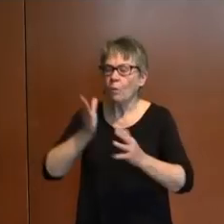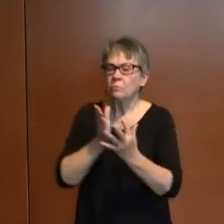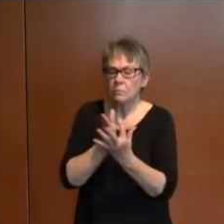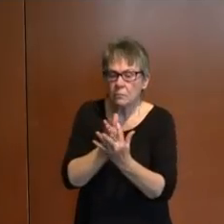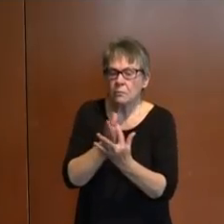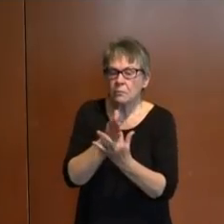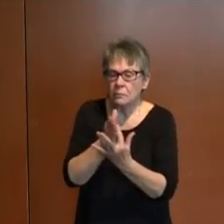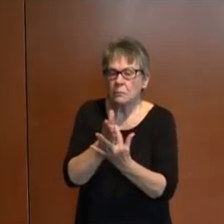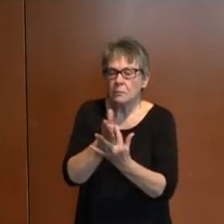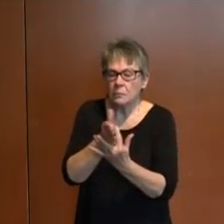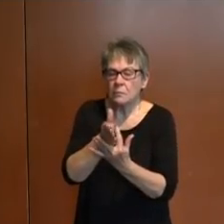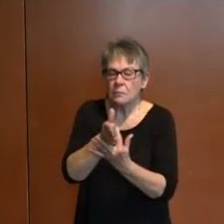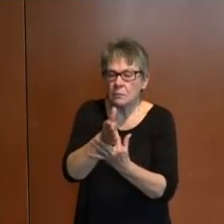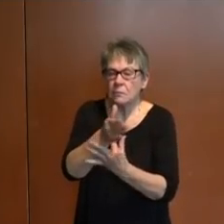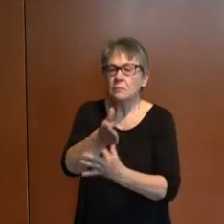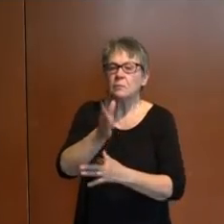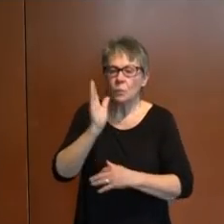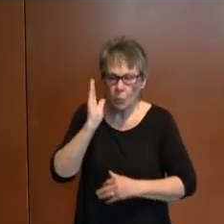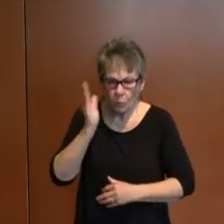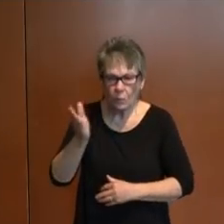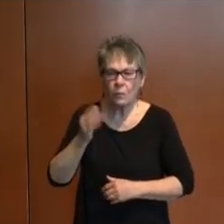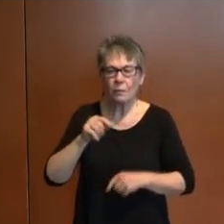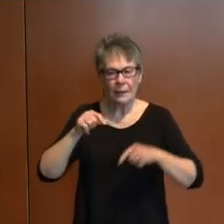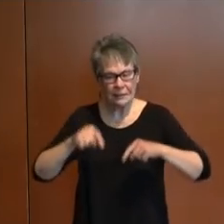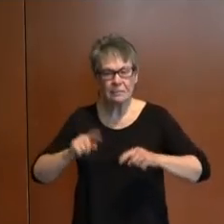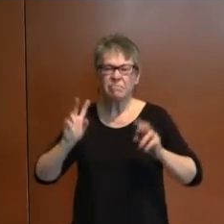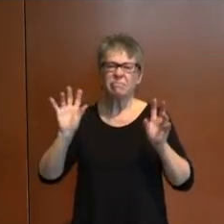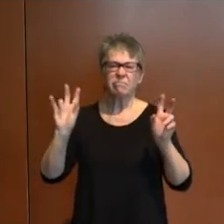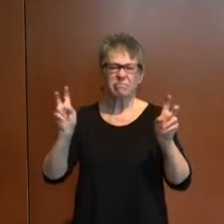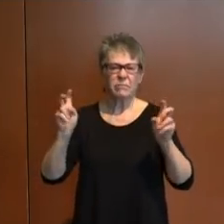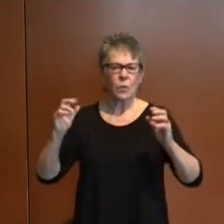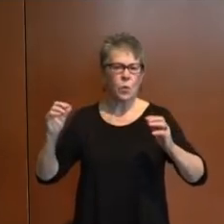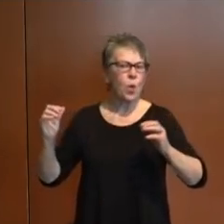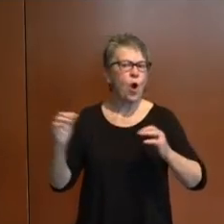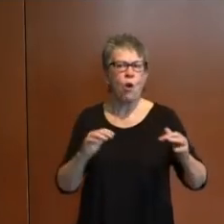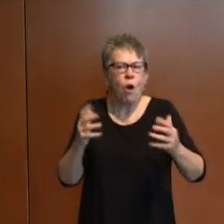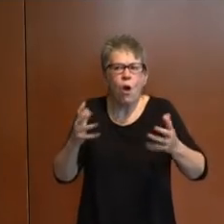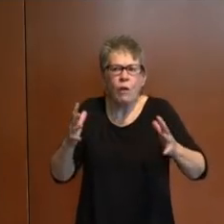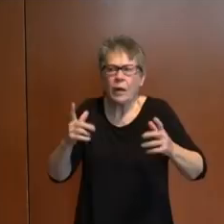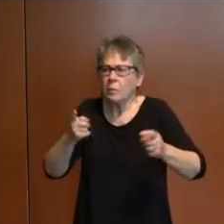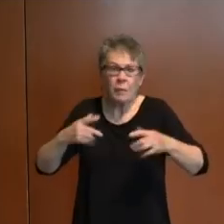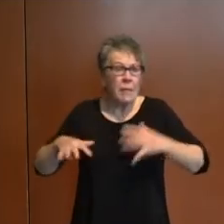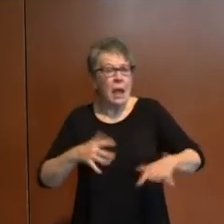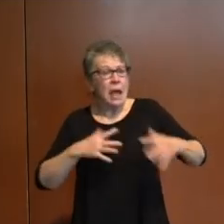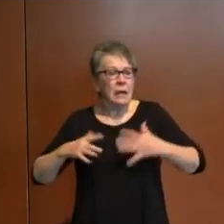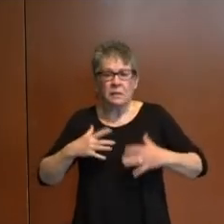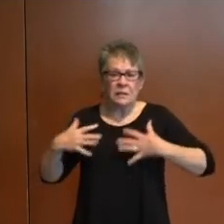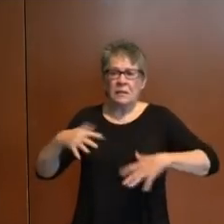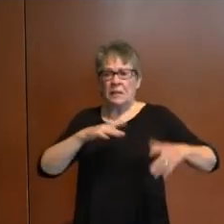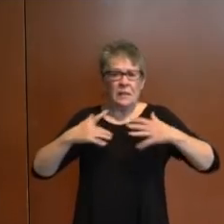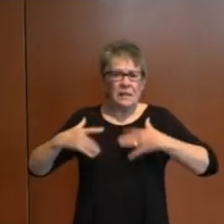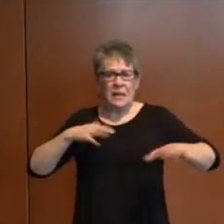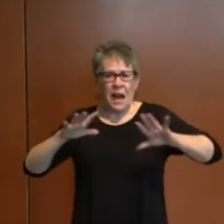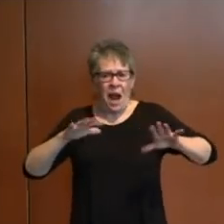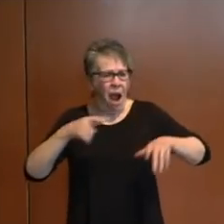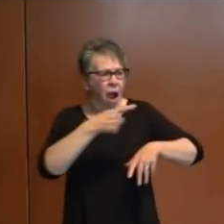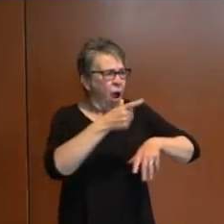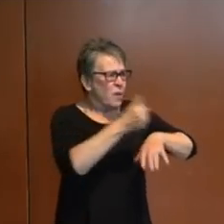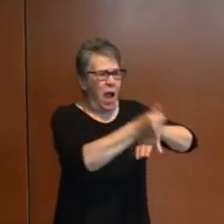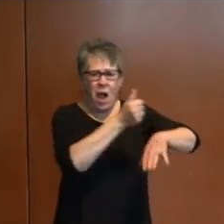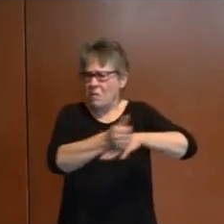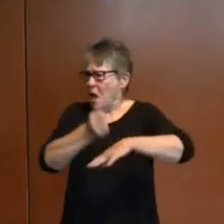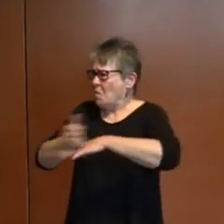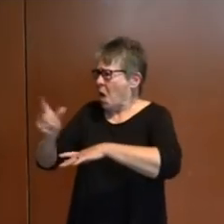when we don't panic, but we get smart, aggressive, proactive. We don't turn on each other. We come together. We show